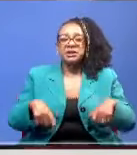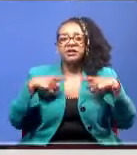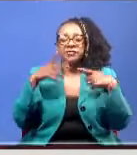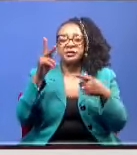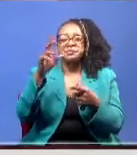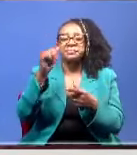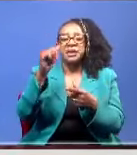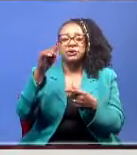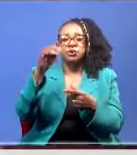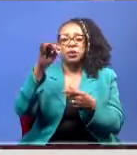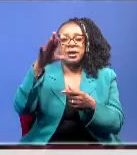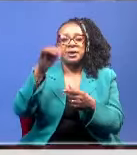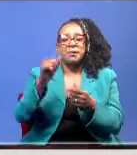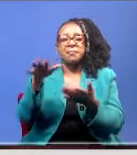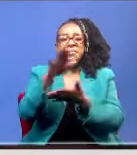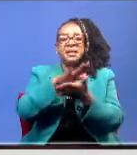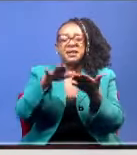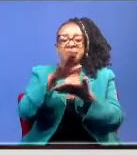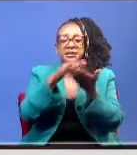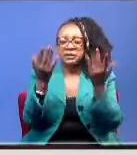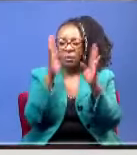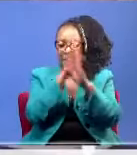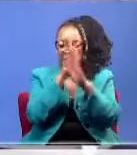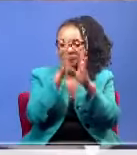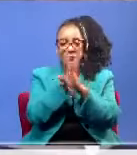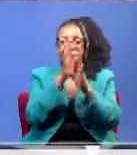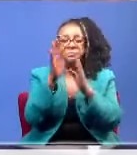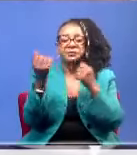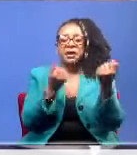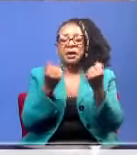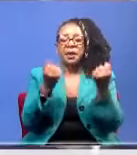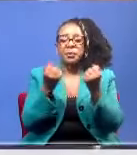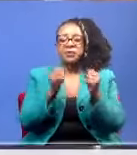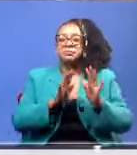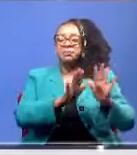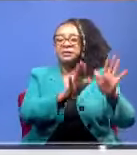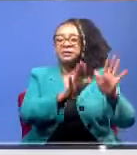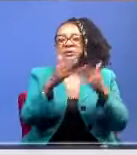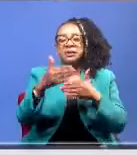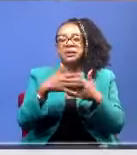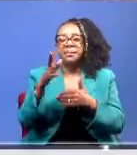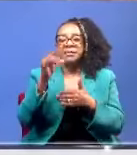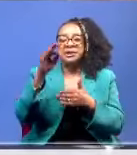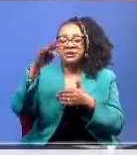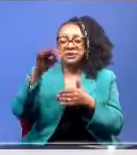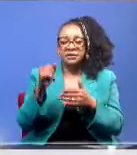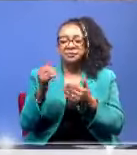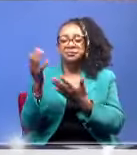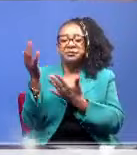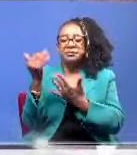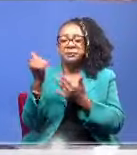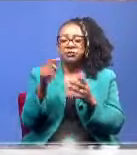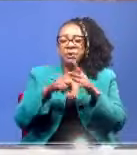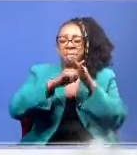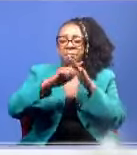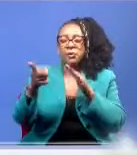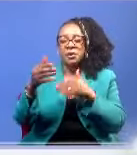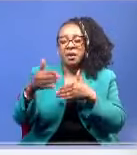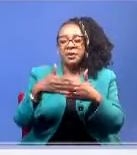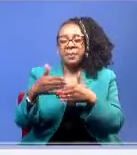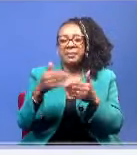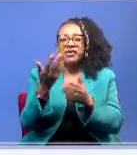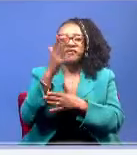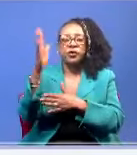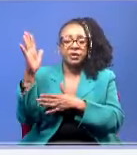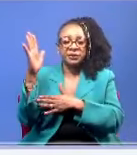Kasorina area, has since gone into hiding. His car was abandoned near Mida Creek and is suspected to have escaped into the nearby